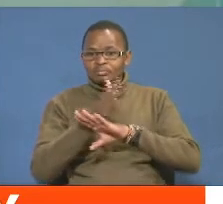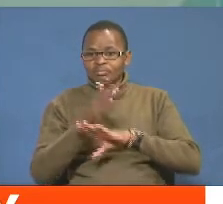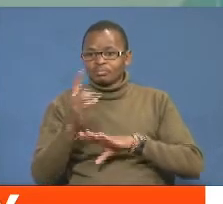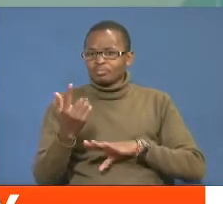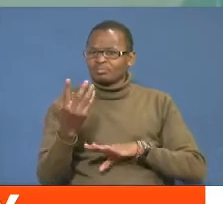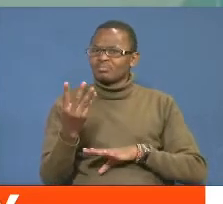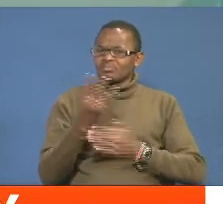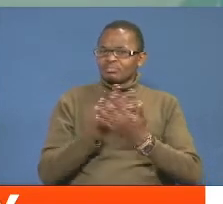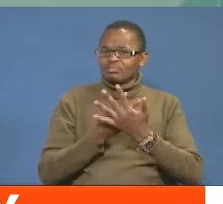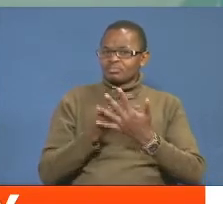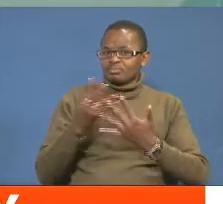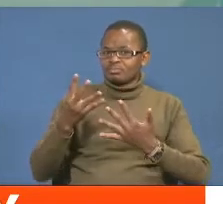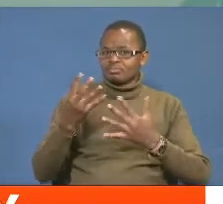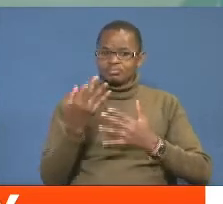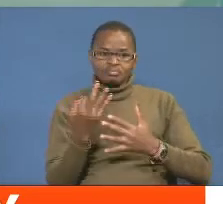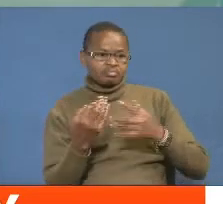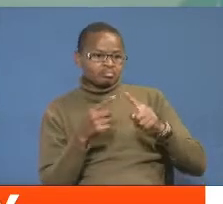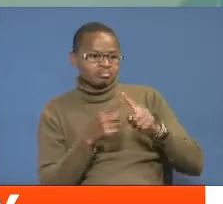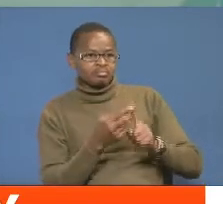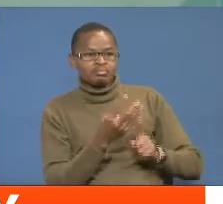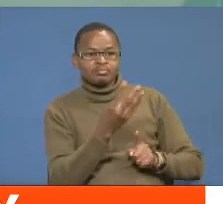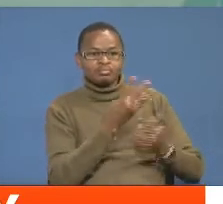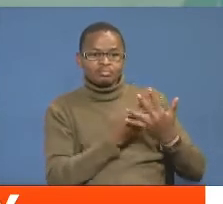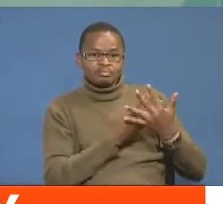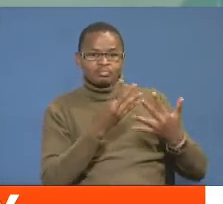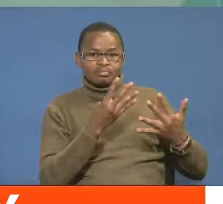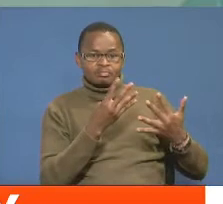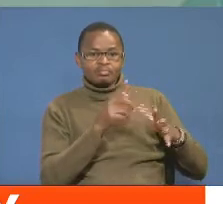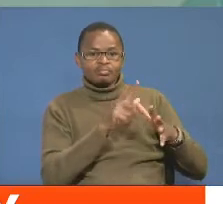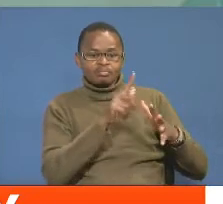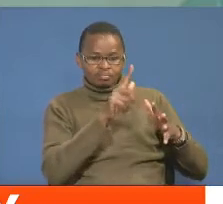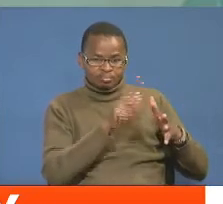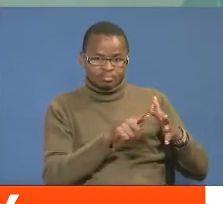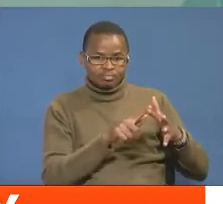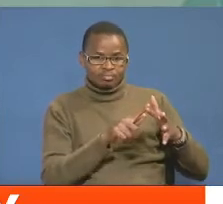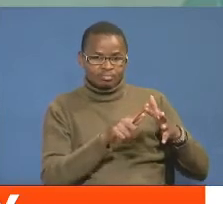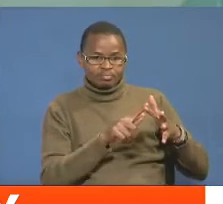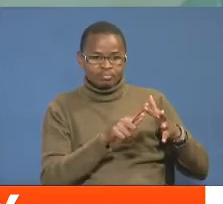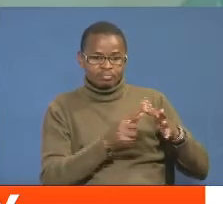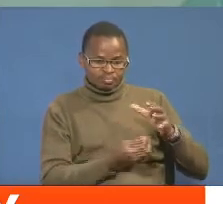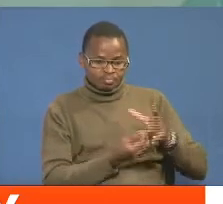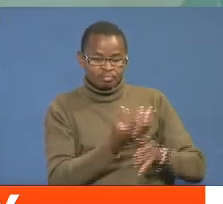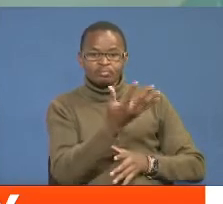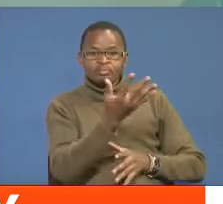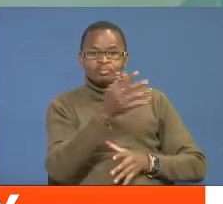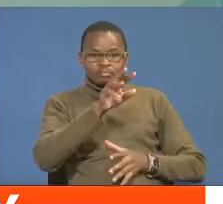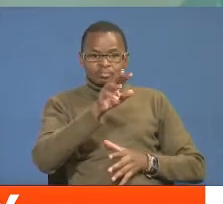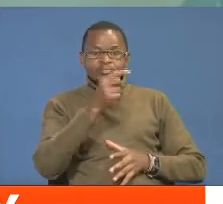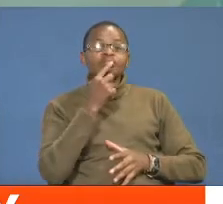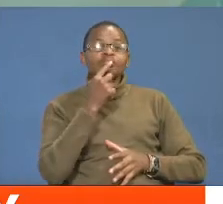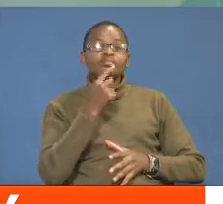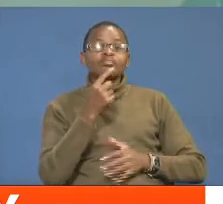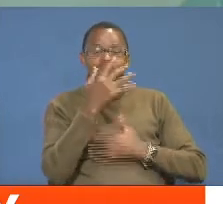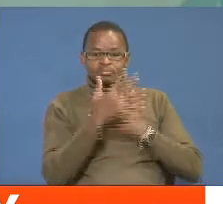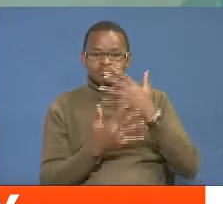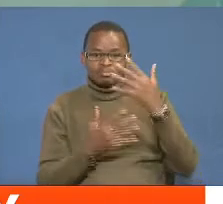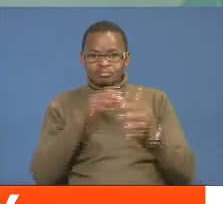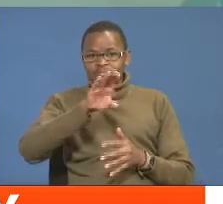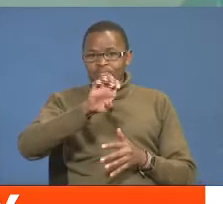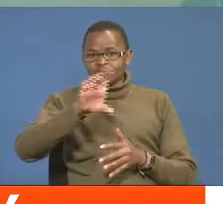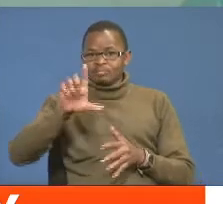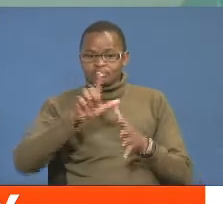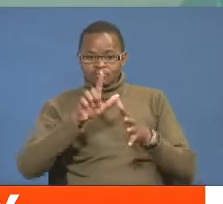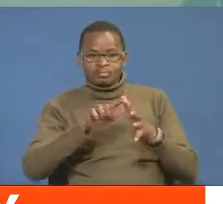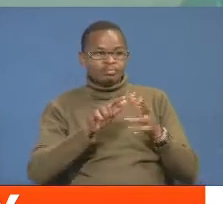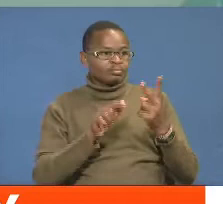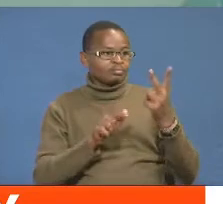about 4 weeks, I'd say 3 to 4 weeks, and then the enough antibodies are produced, white blood cells, to counter the virus. And then after that,